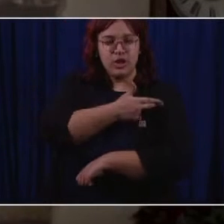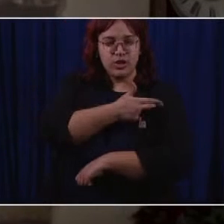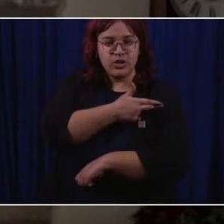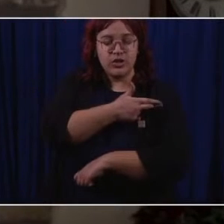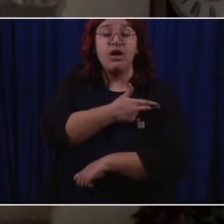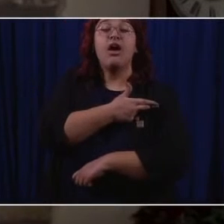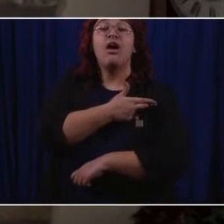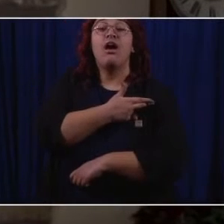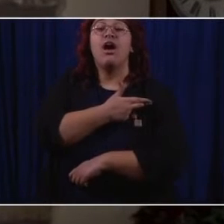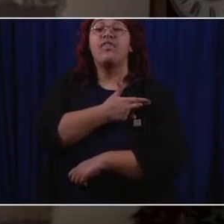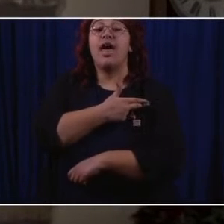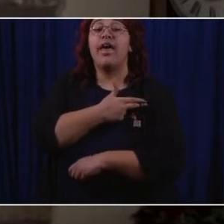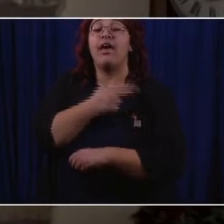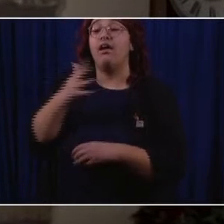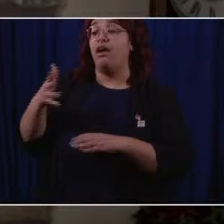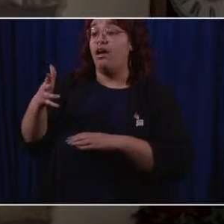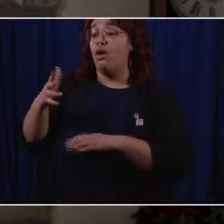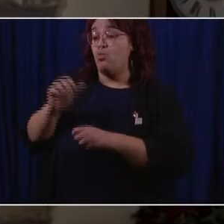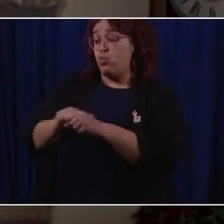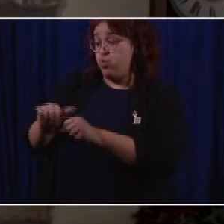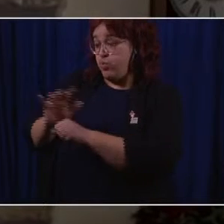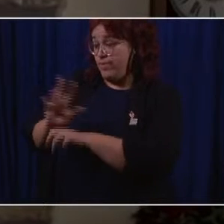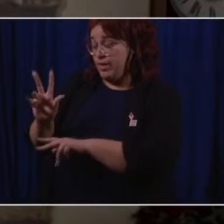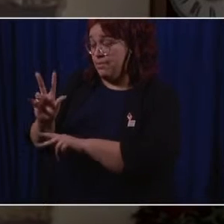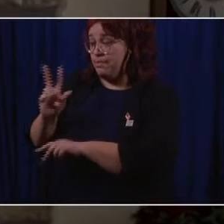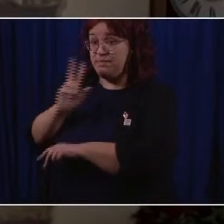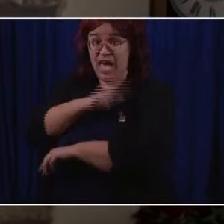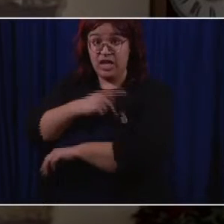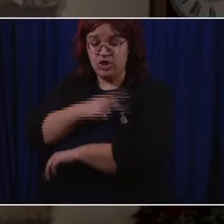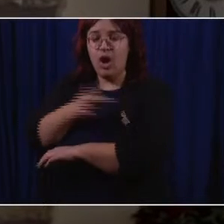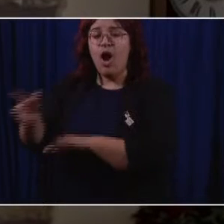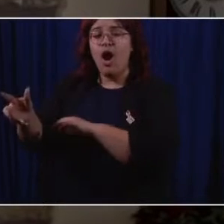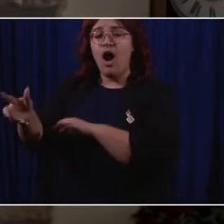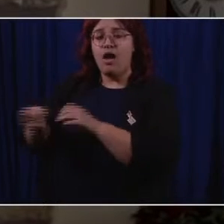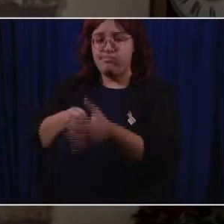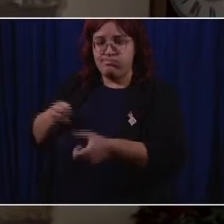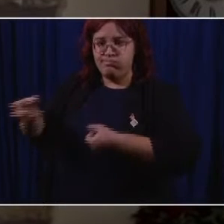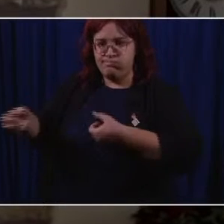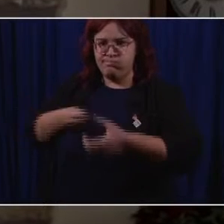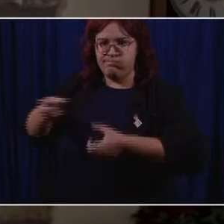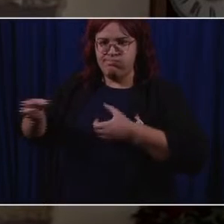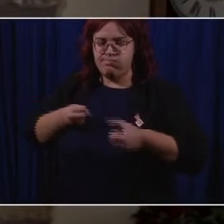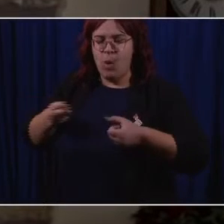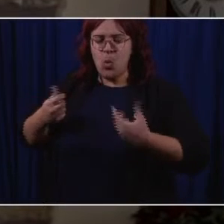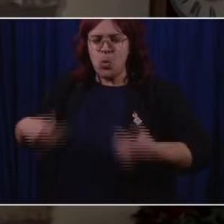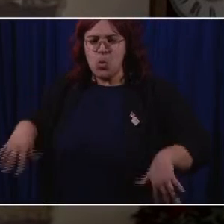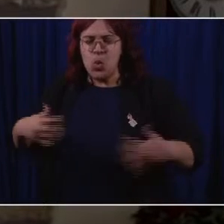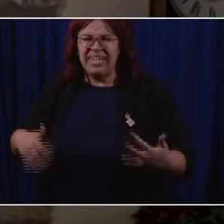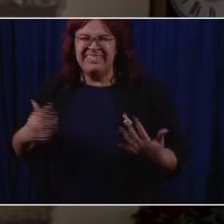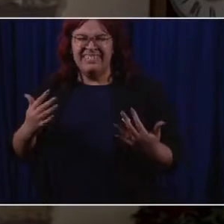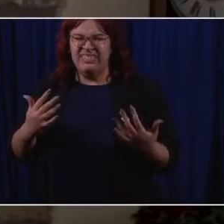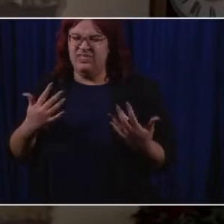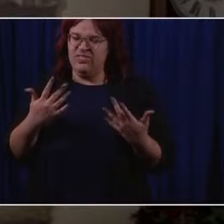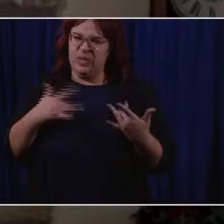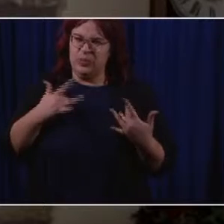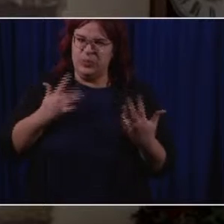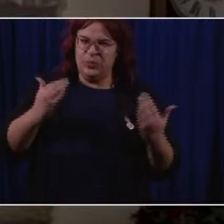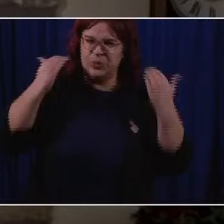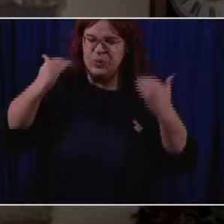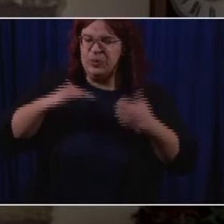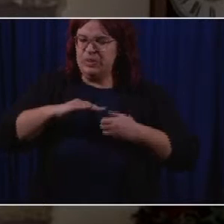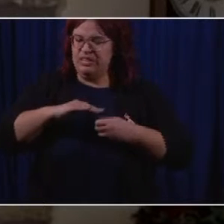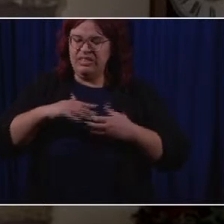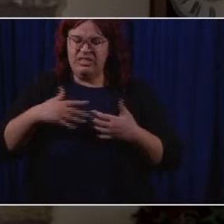admitting COVID patients now than they did earlier due to the strain that the hospitals are feeling. I wanted to ask you and